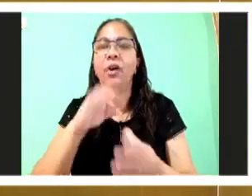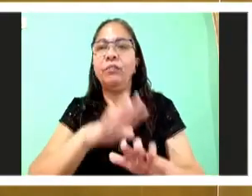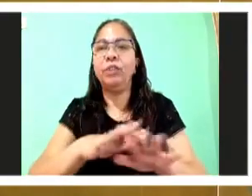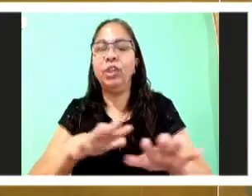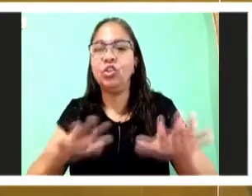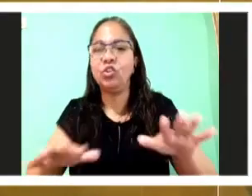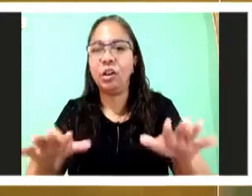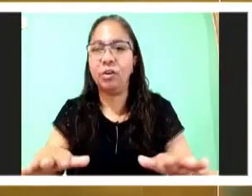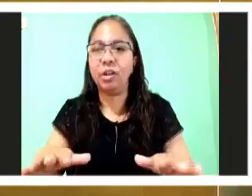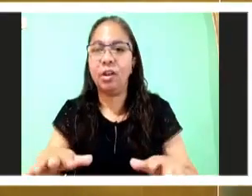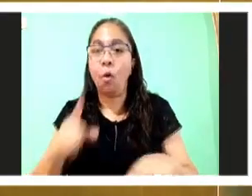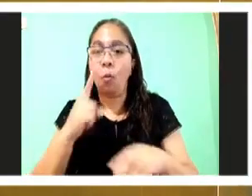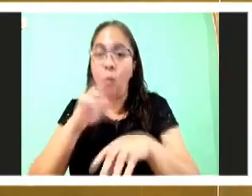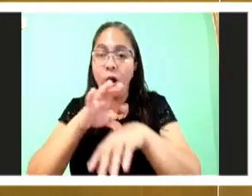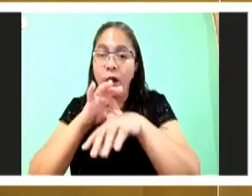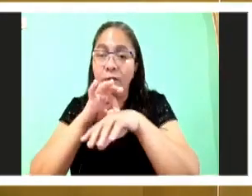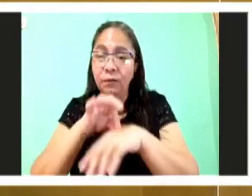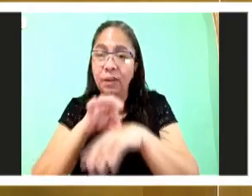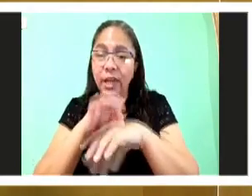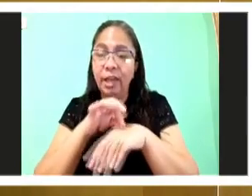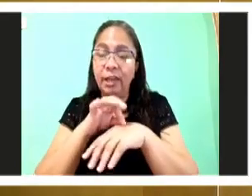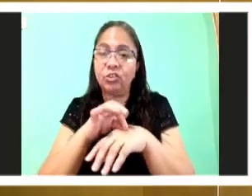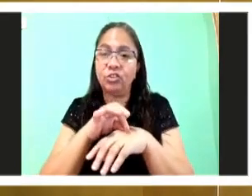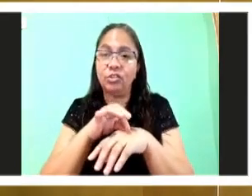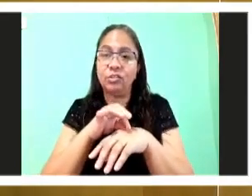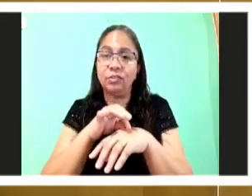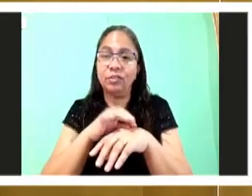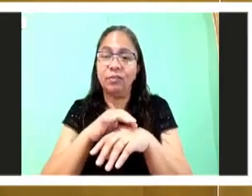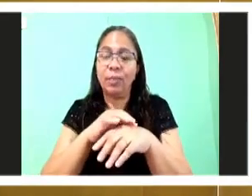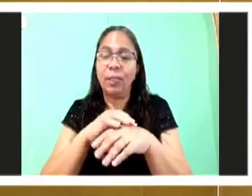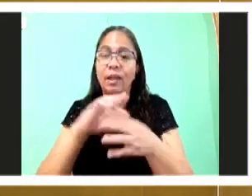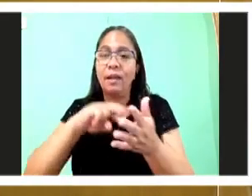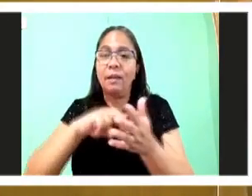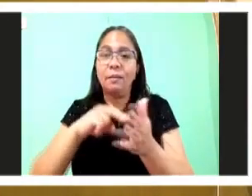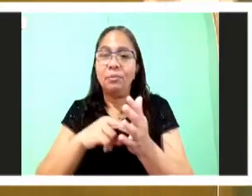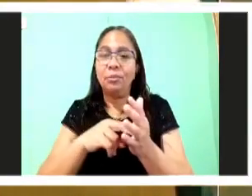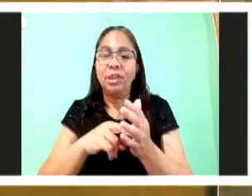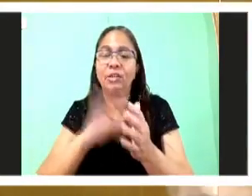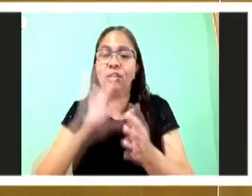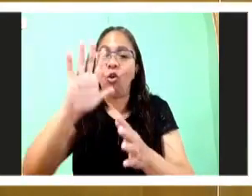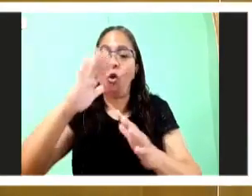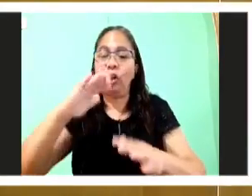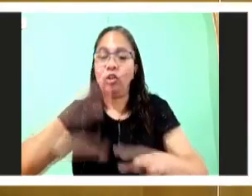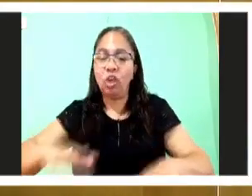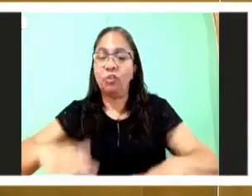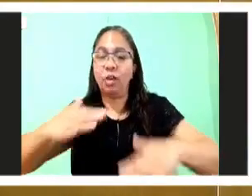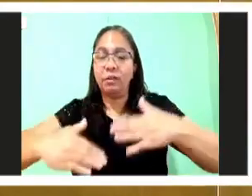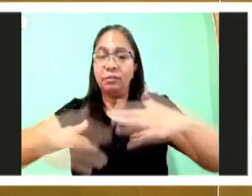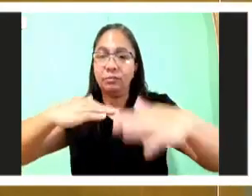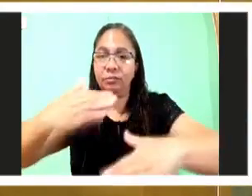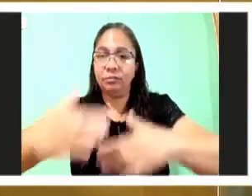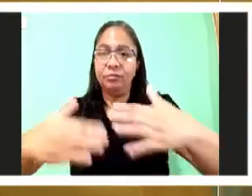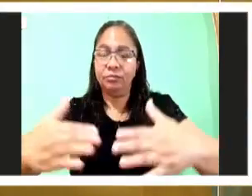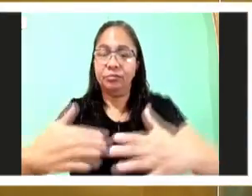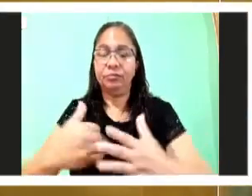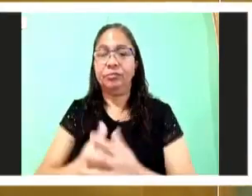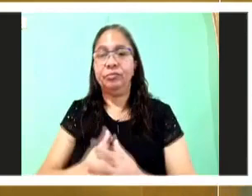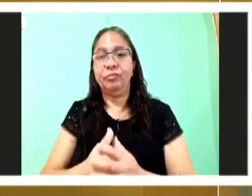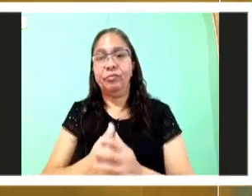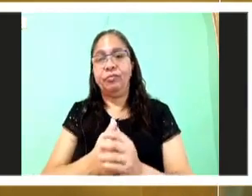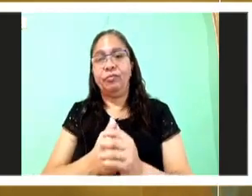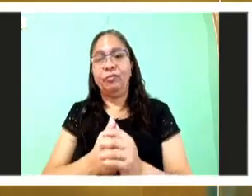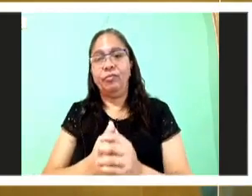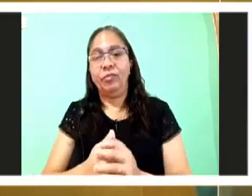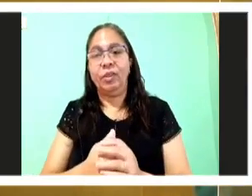flesh that you are becoming is the children and the offspring that are being produced. And here we have the whole theology